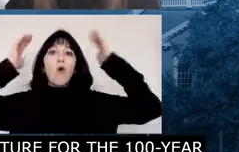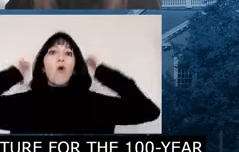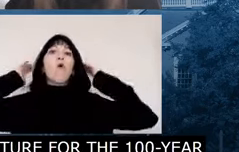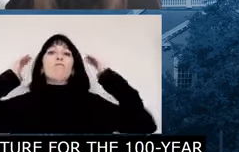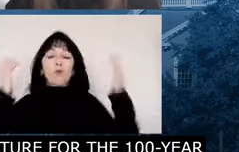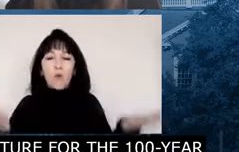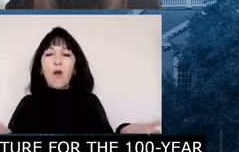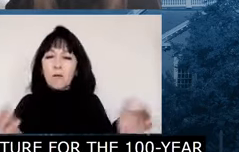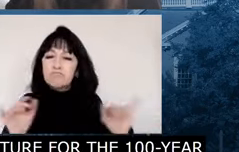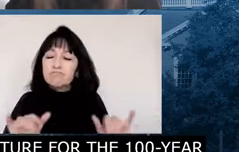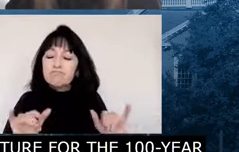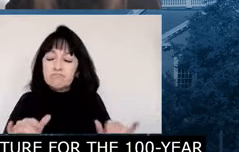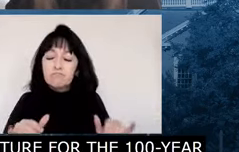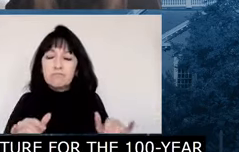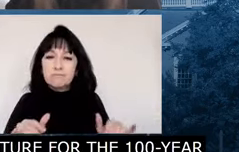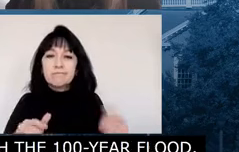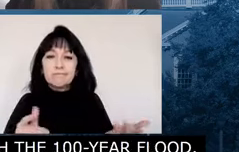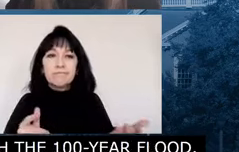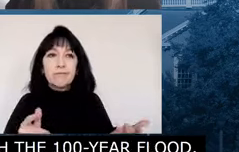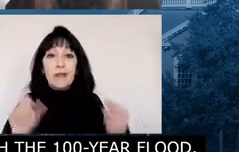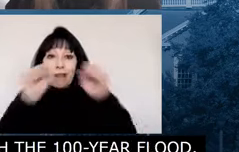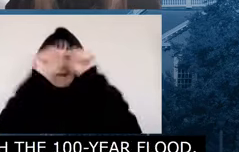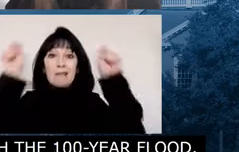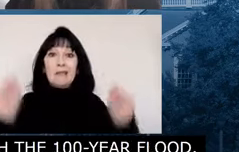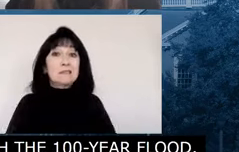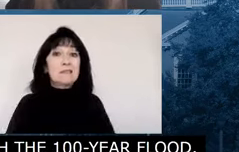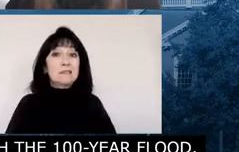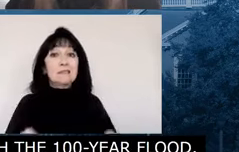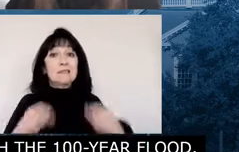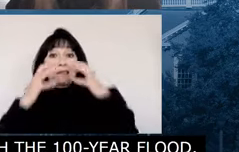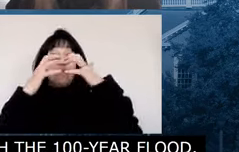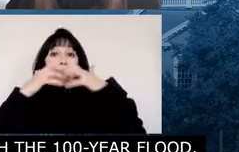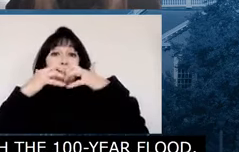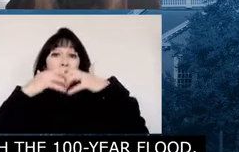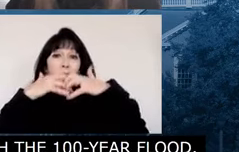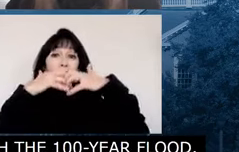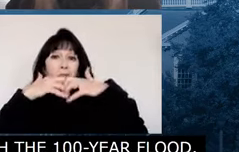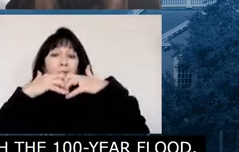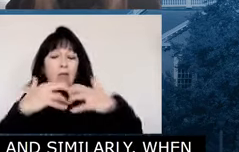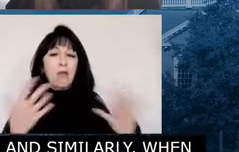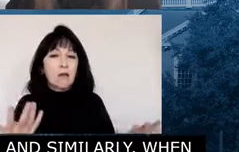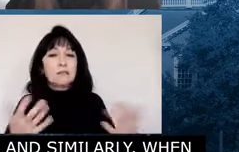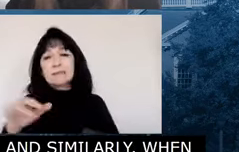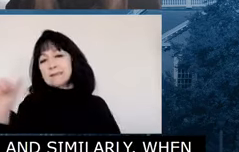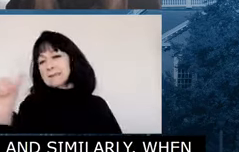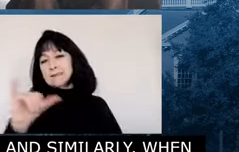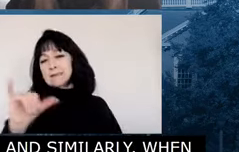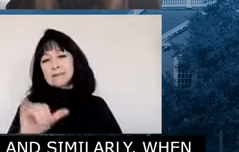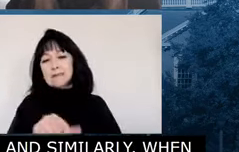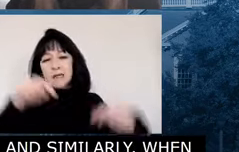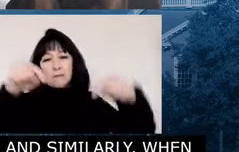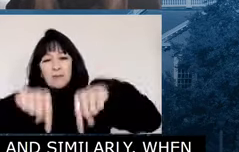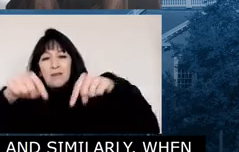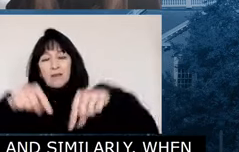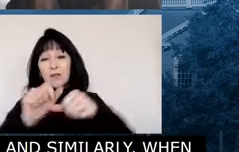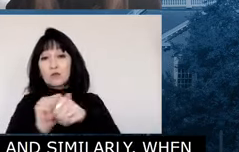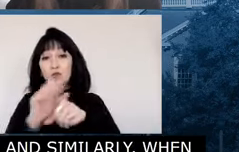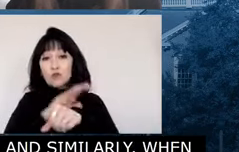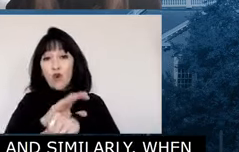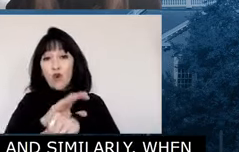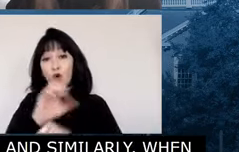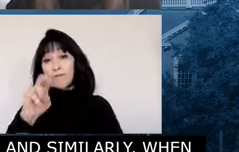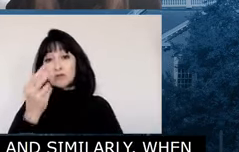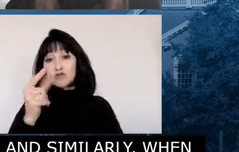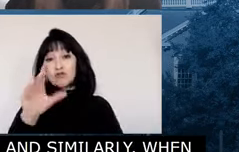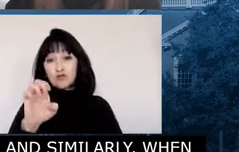a surge, you can get overrun by, in terms of testing, vaccination. If you remember the demand